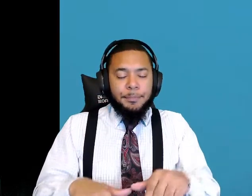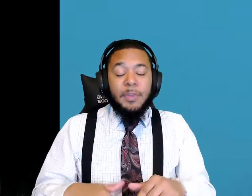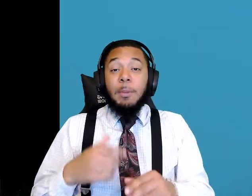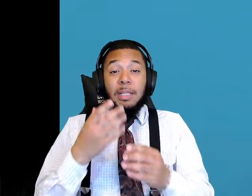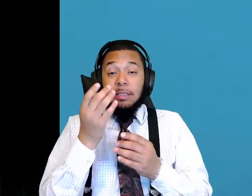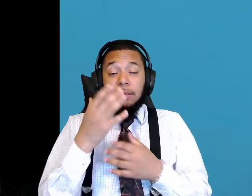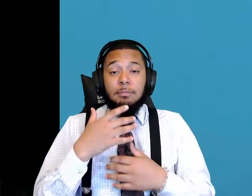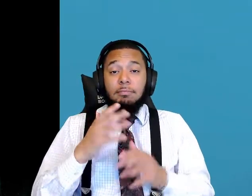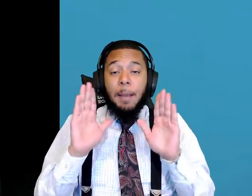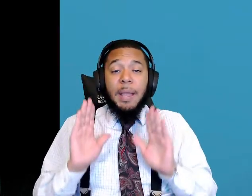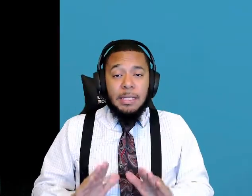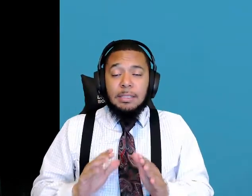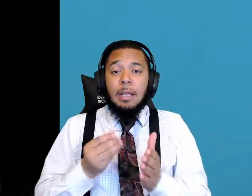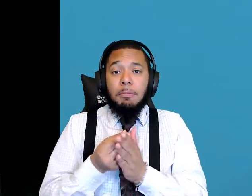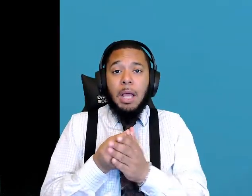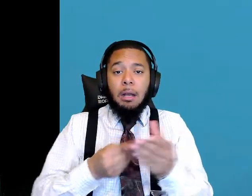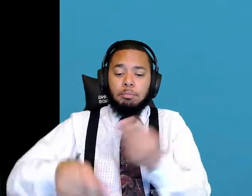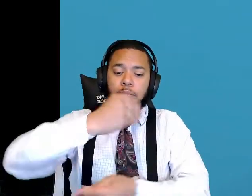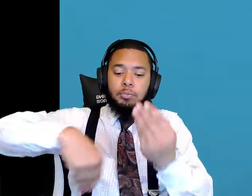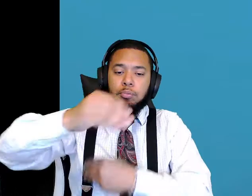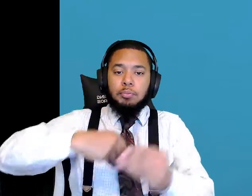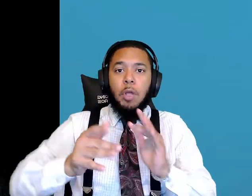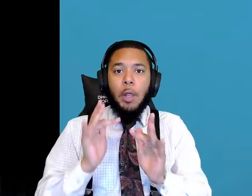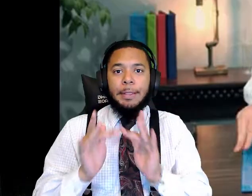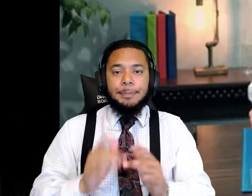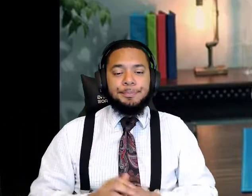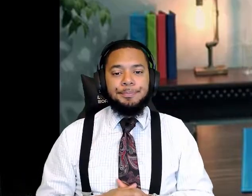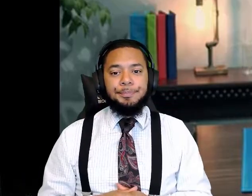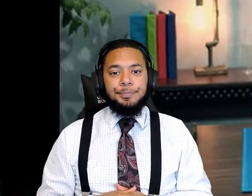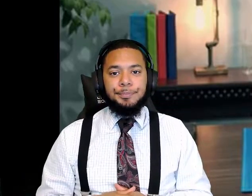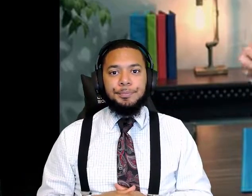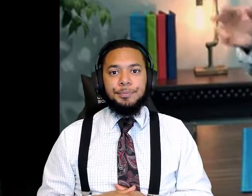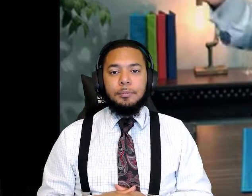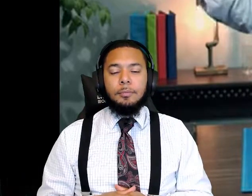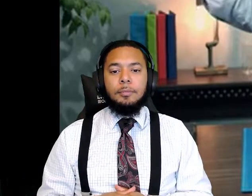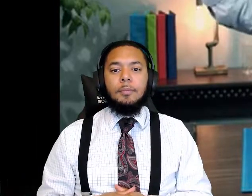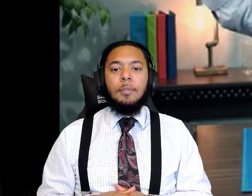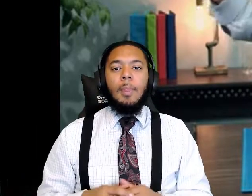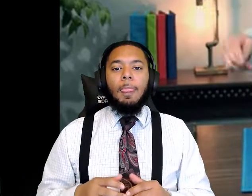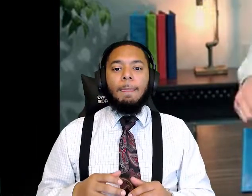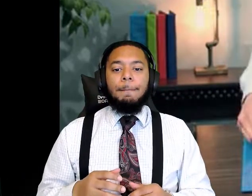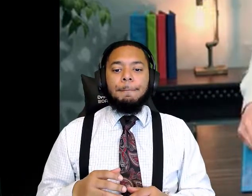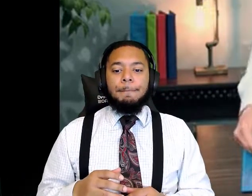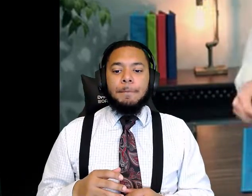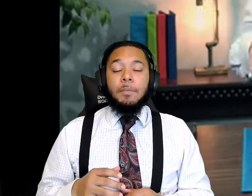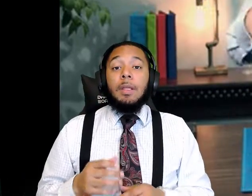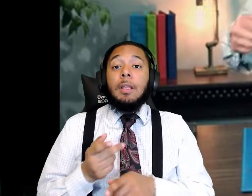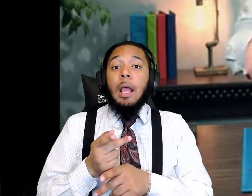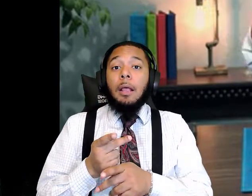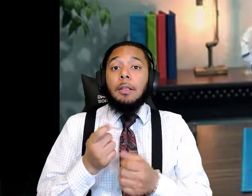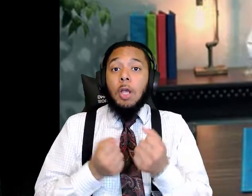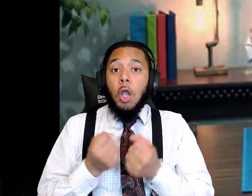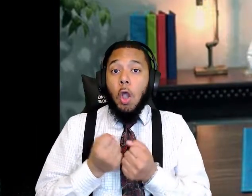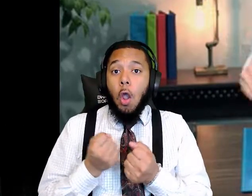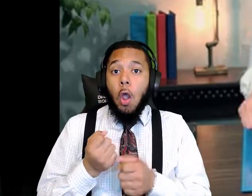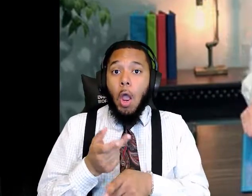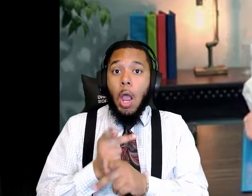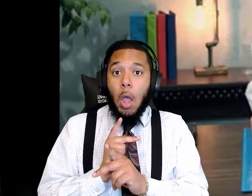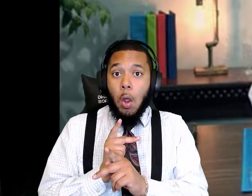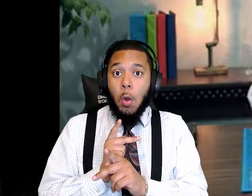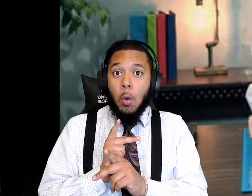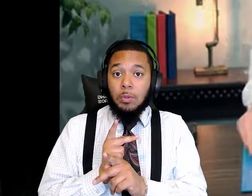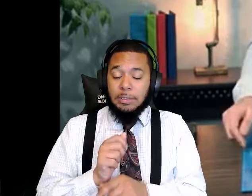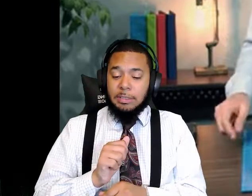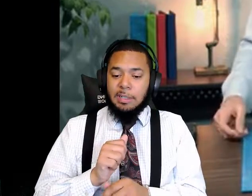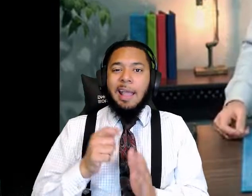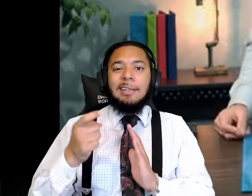On the 6th of March, there was an auto pay for my car loan. All right, so I don't have to think about this. This just automatically gets done. I didn't click any buttons